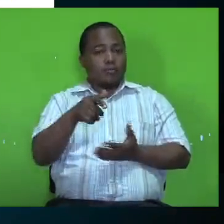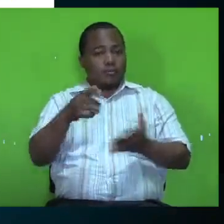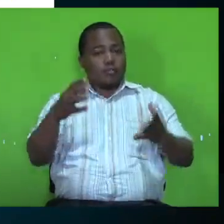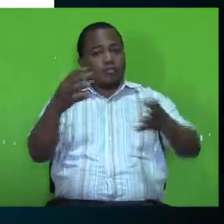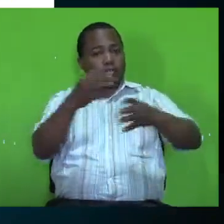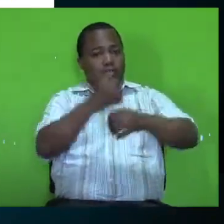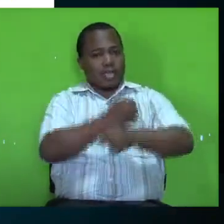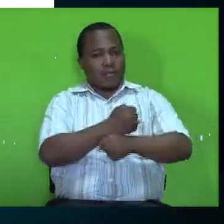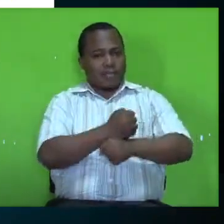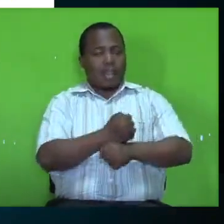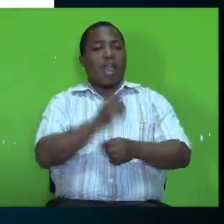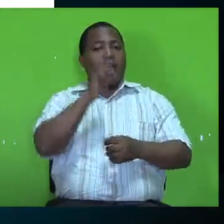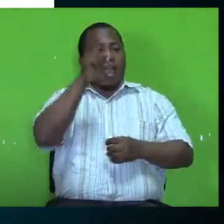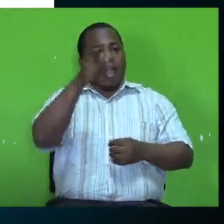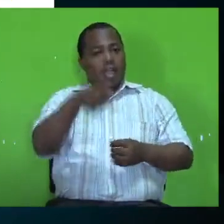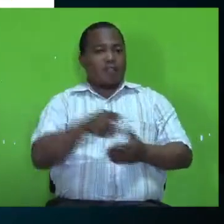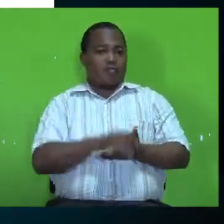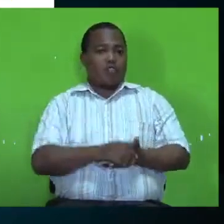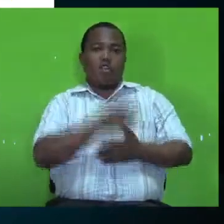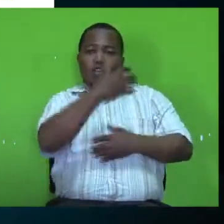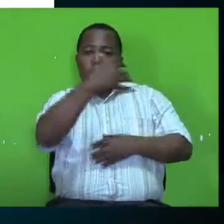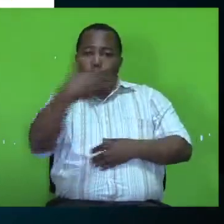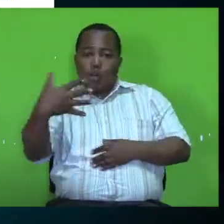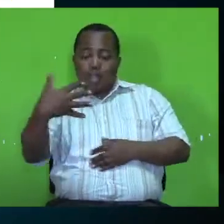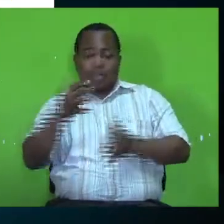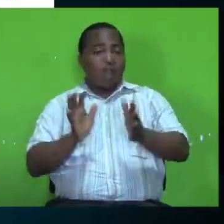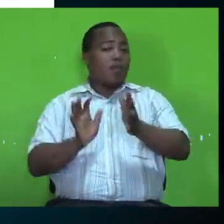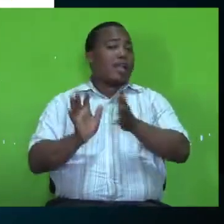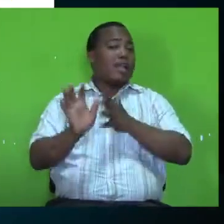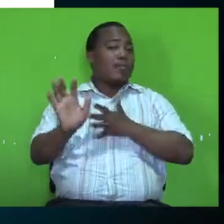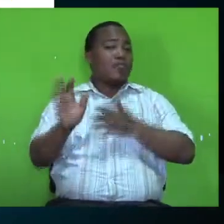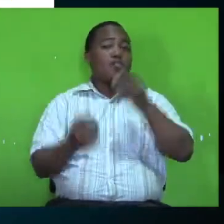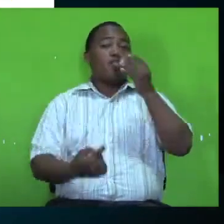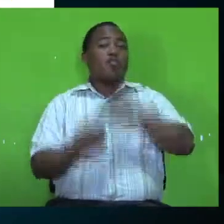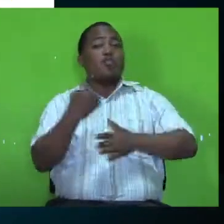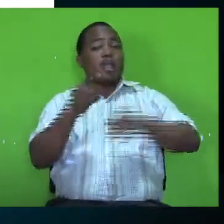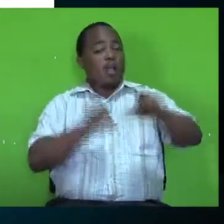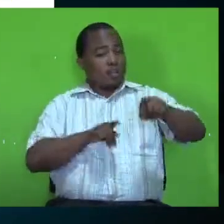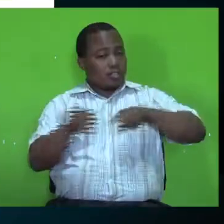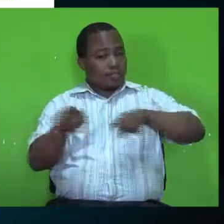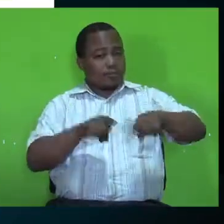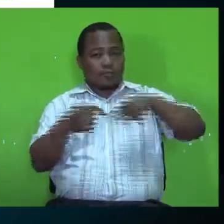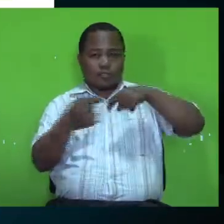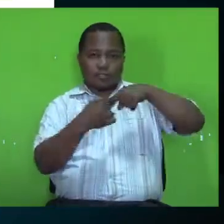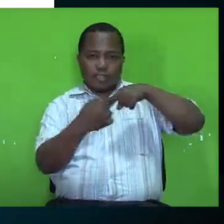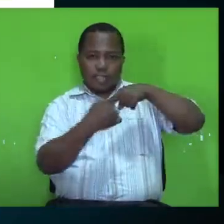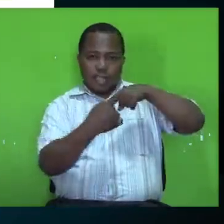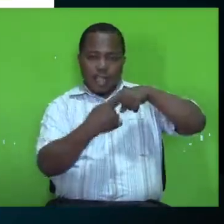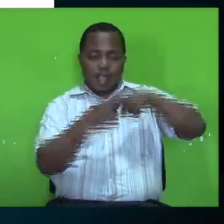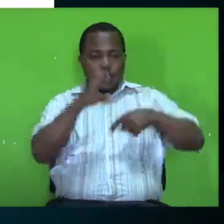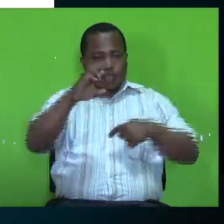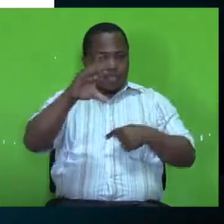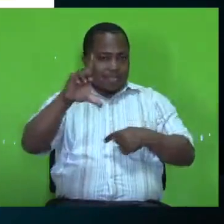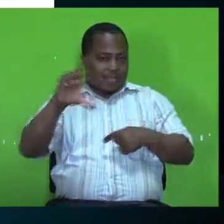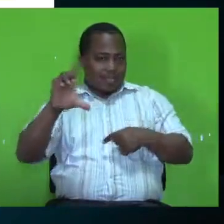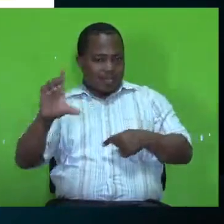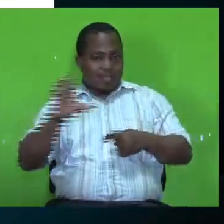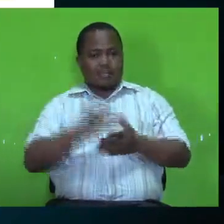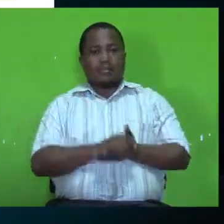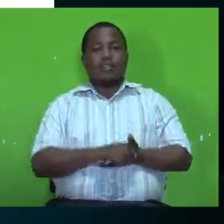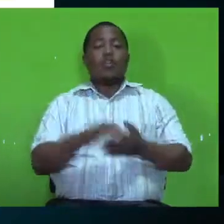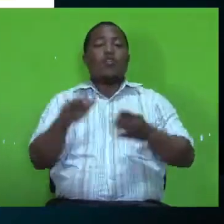cortex. Therefore, water will move from the root hair to the cell of the